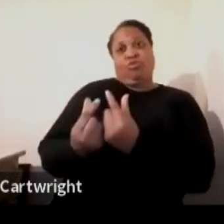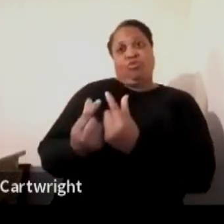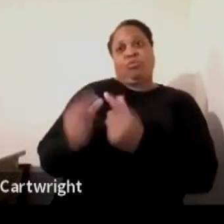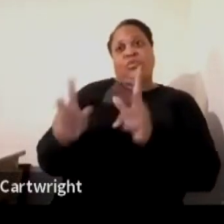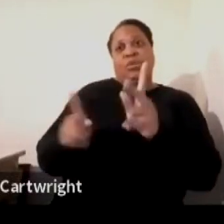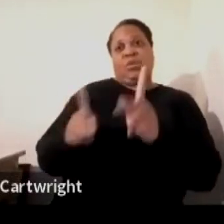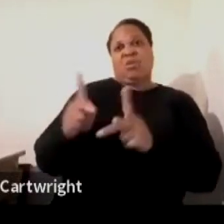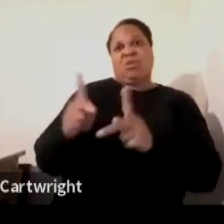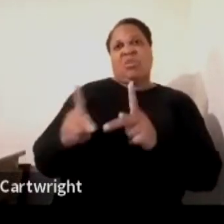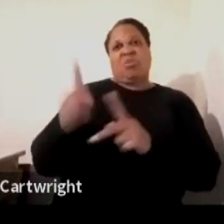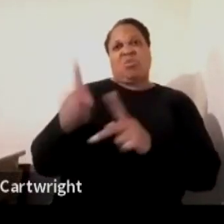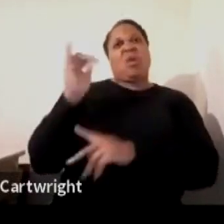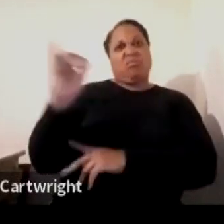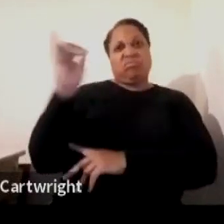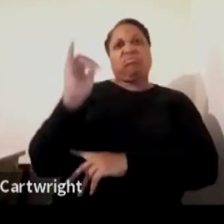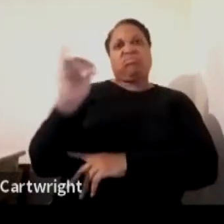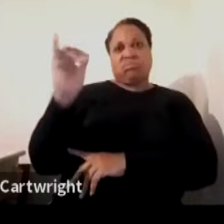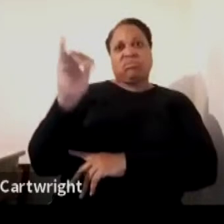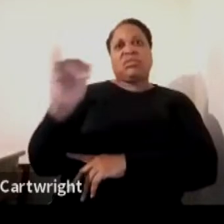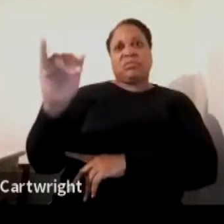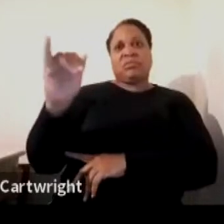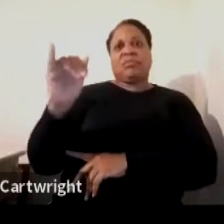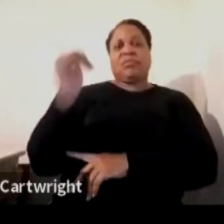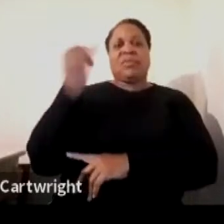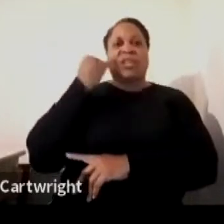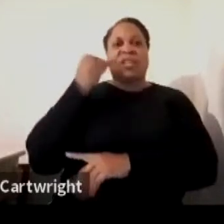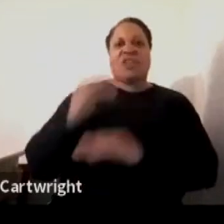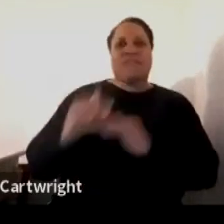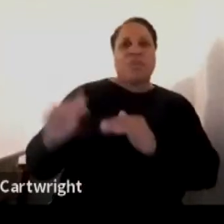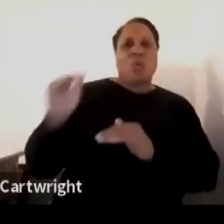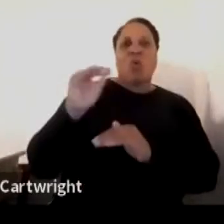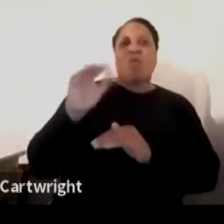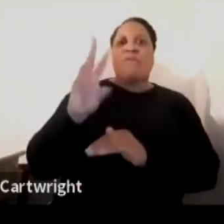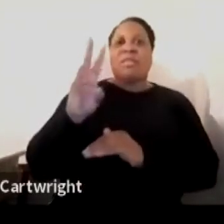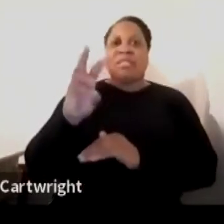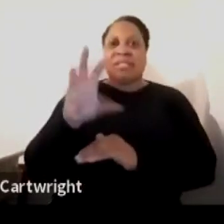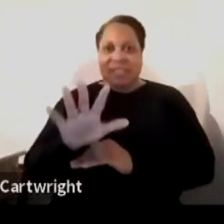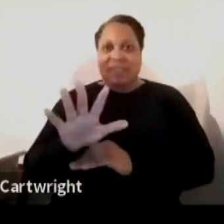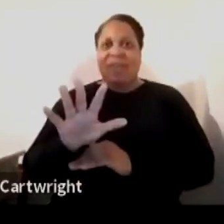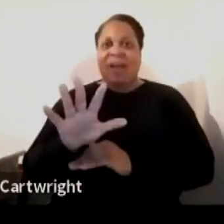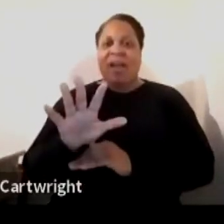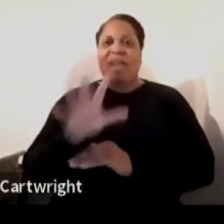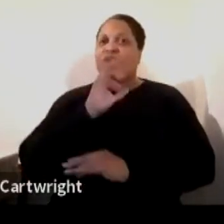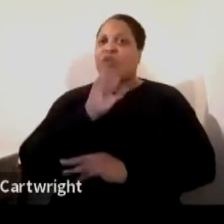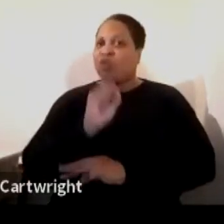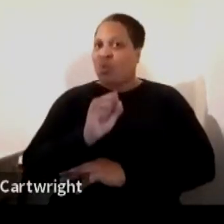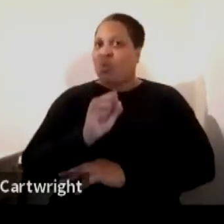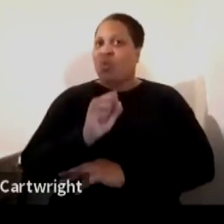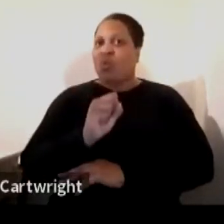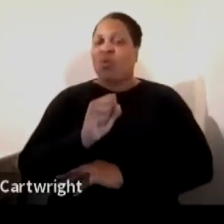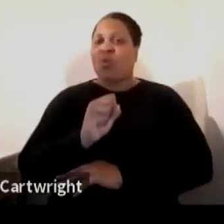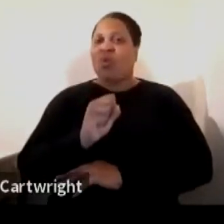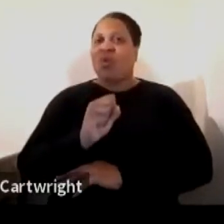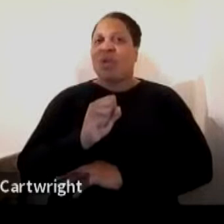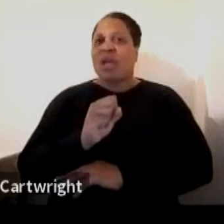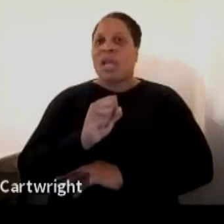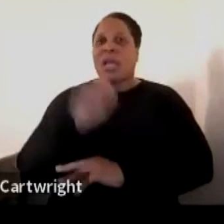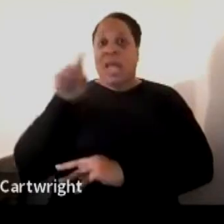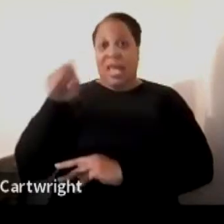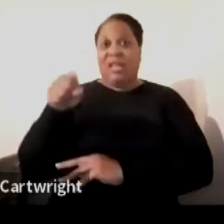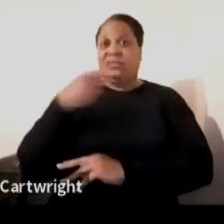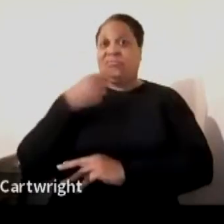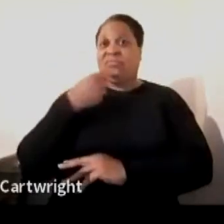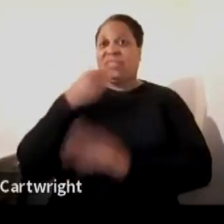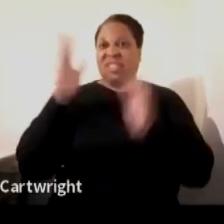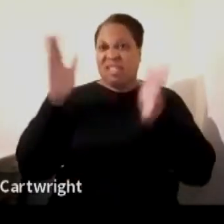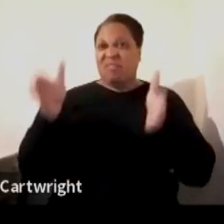conditions and people who are over 65. And the case you've just described, the person you've just